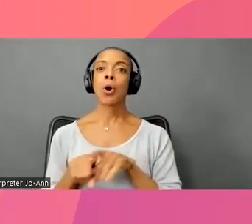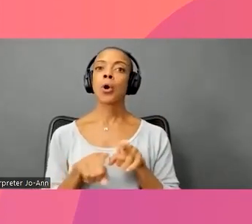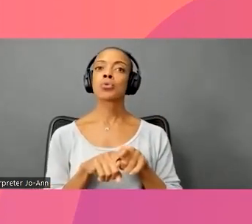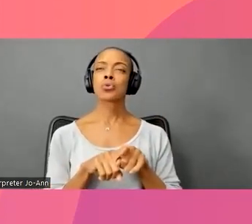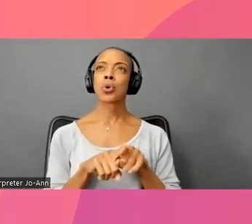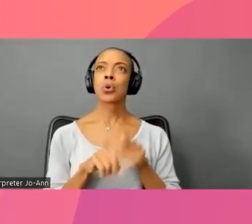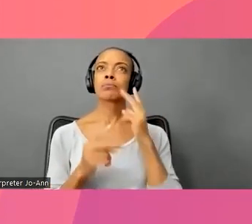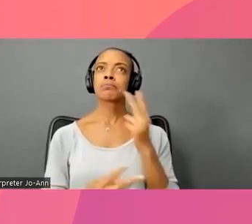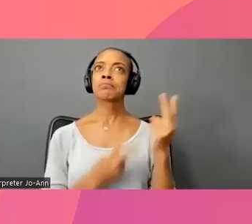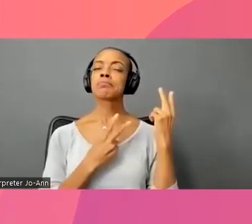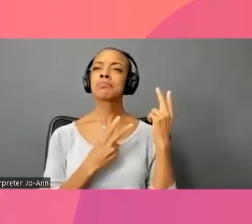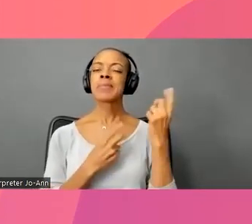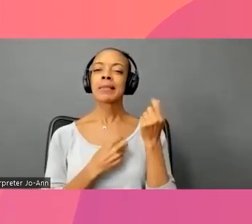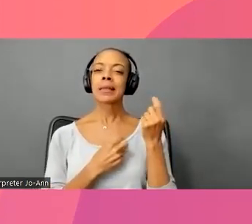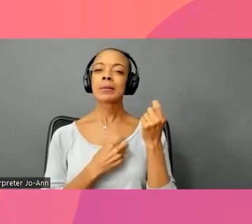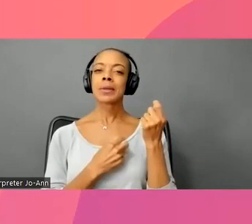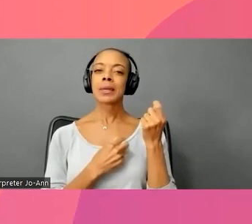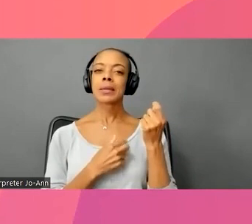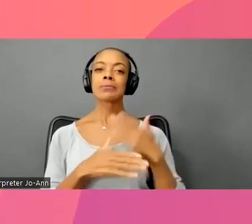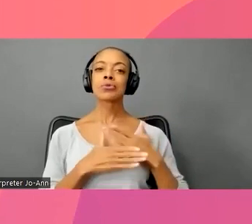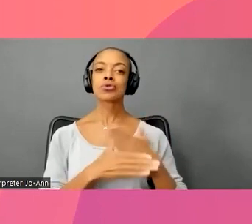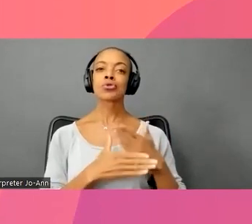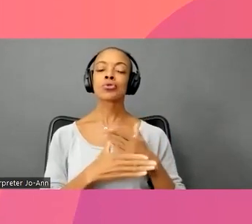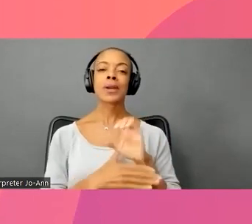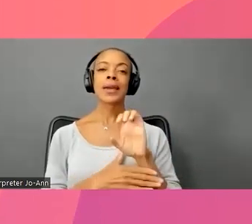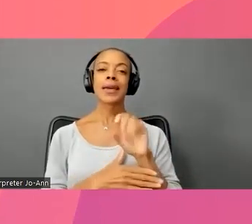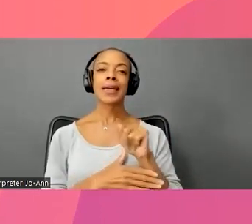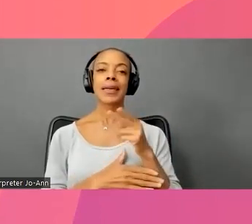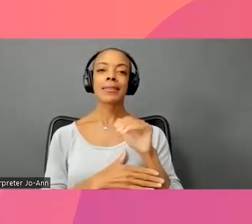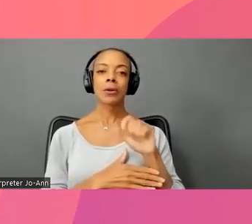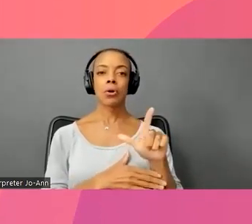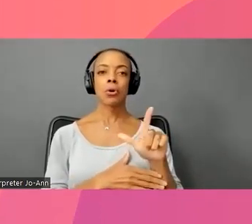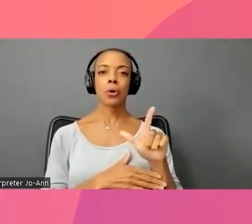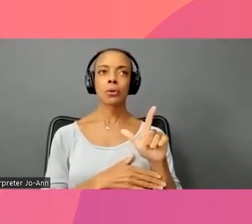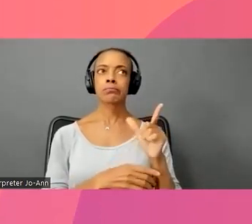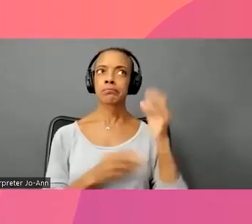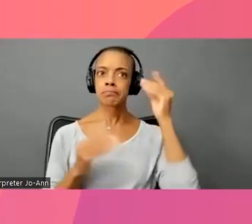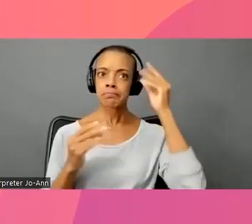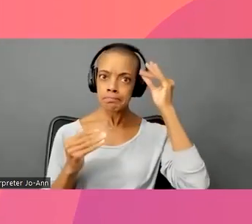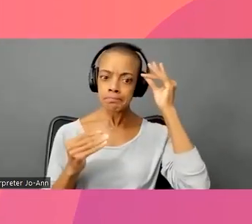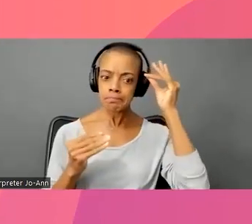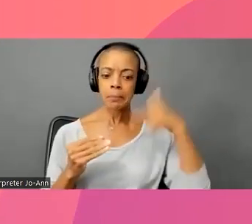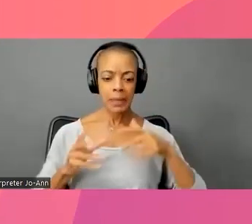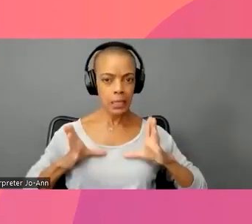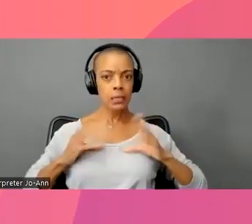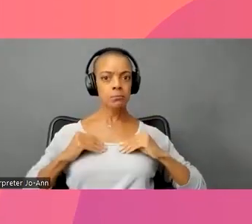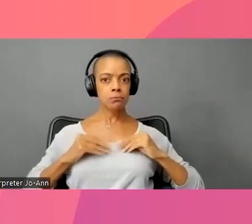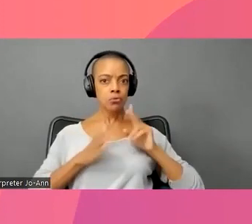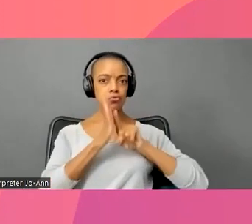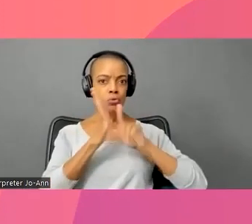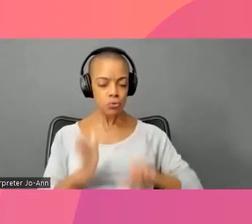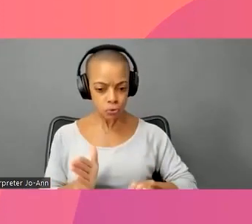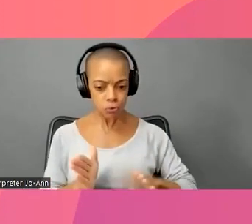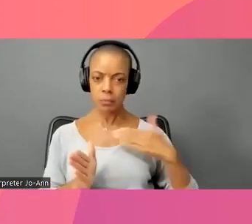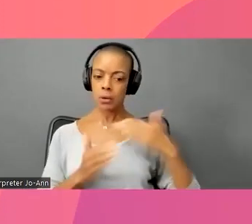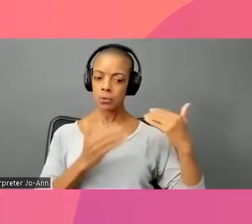and share a little bit about what the some ethical considerations that I took as a researcher doing this